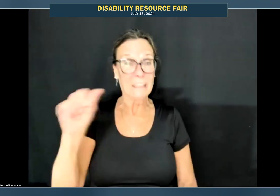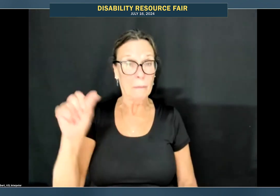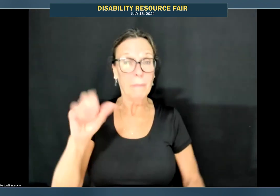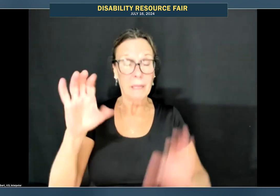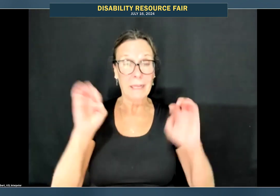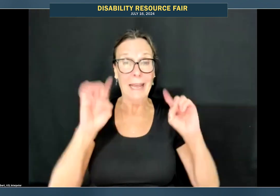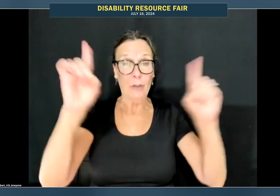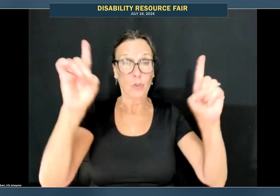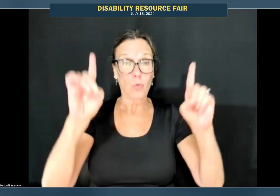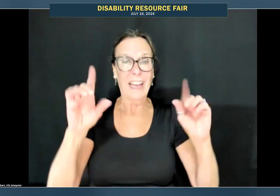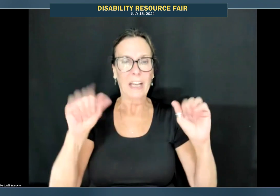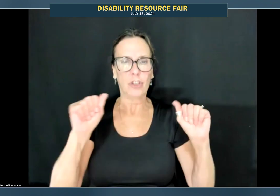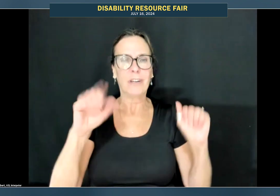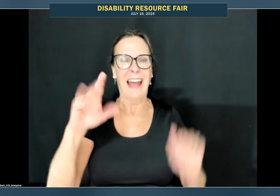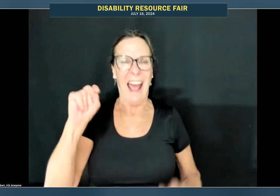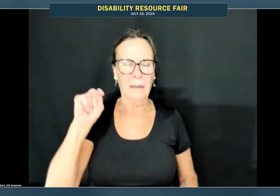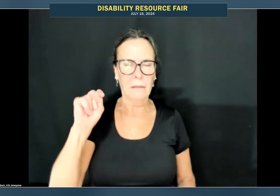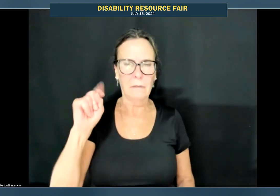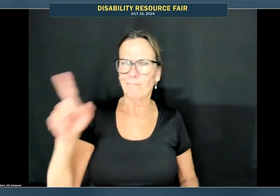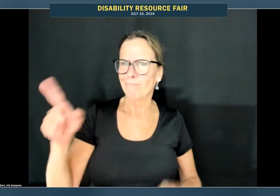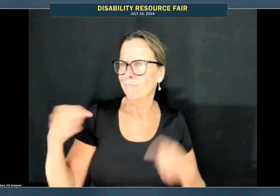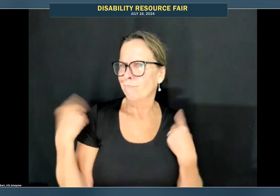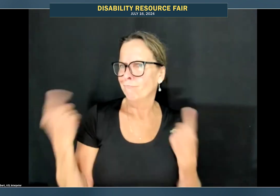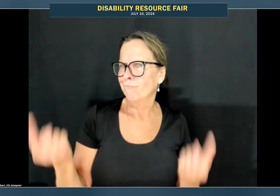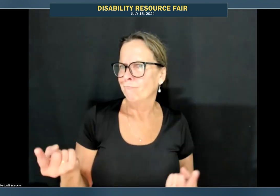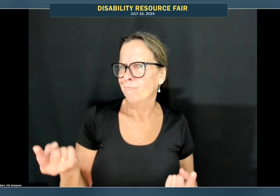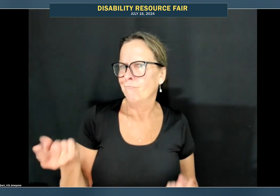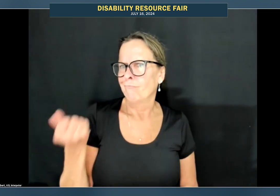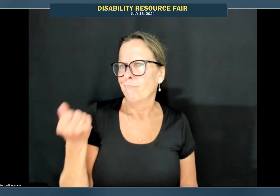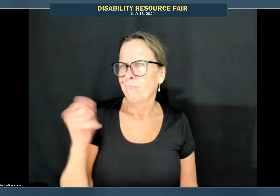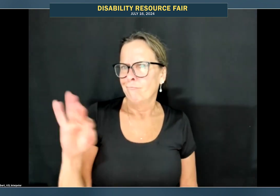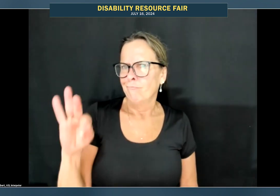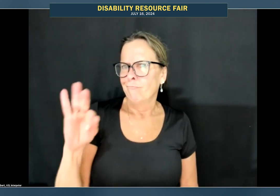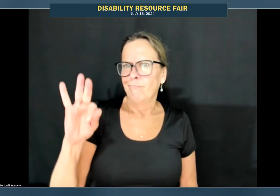Education Act since I believe